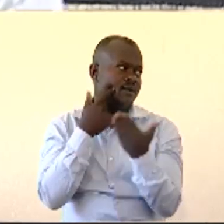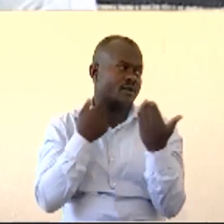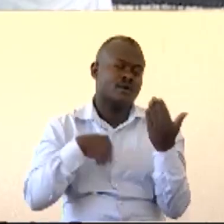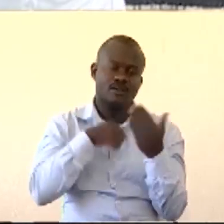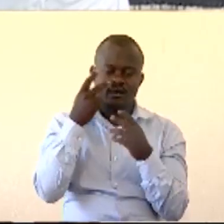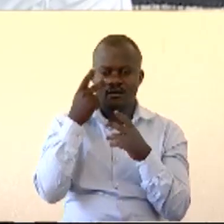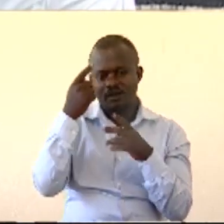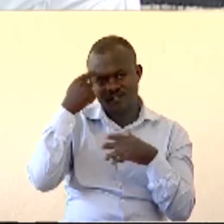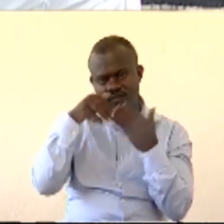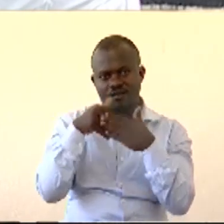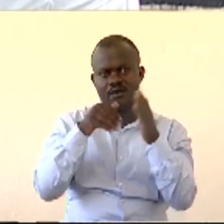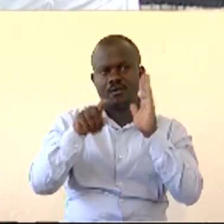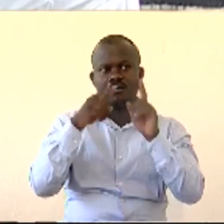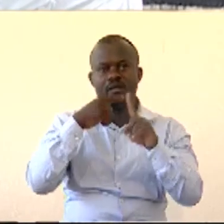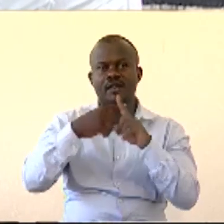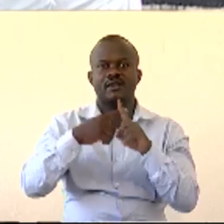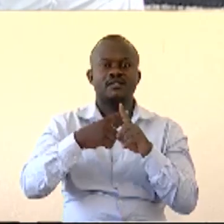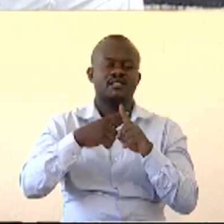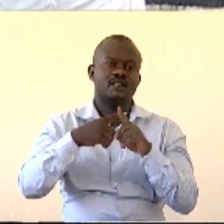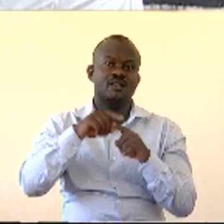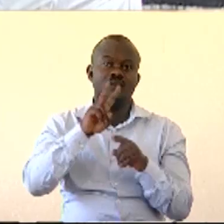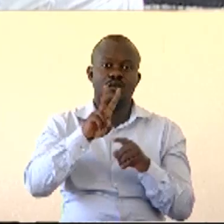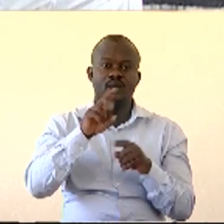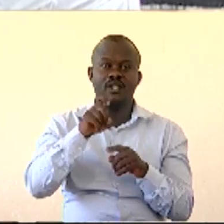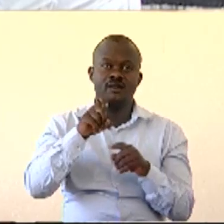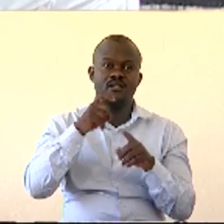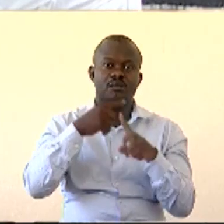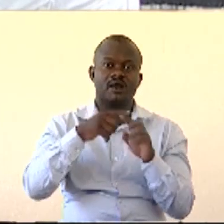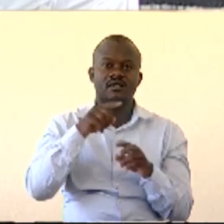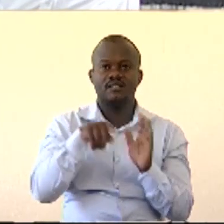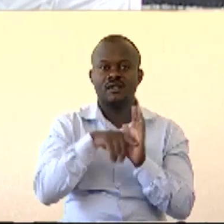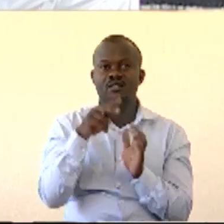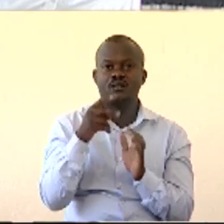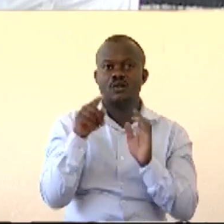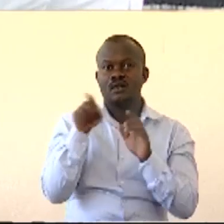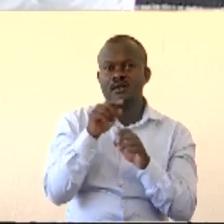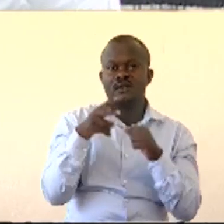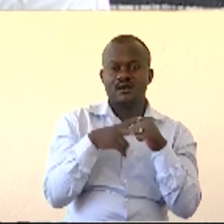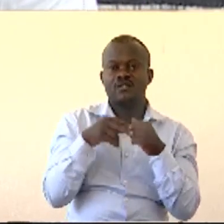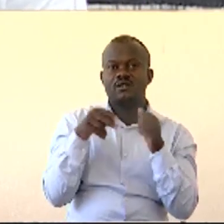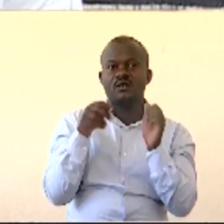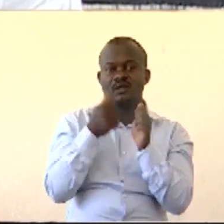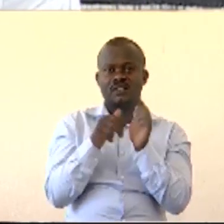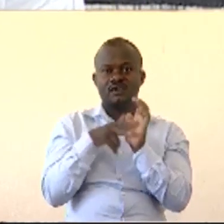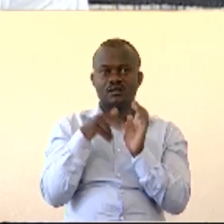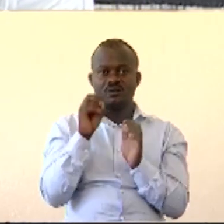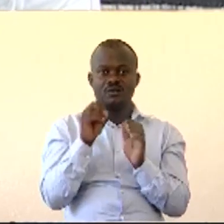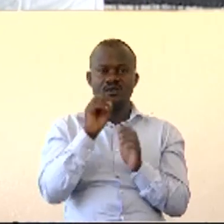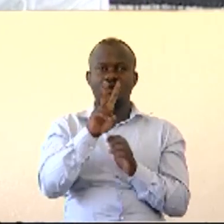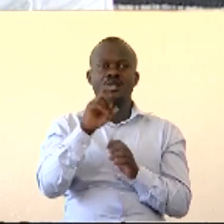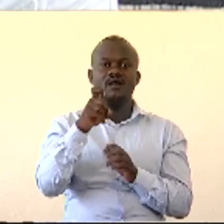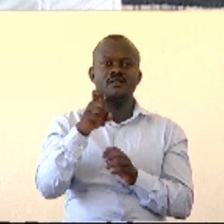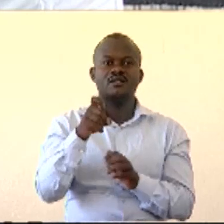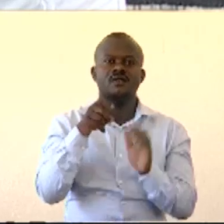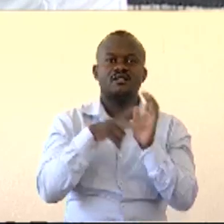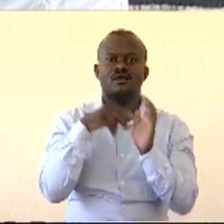for, plus -2 times 7, which is equal to 0. So 2X is